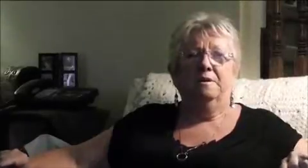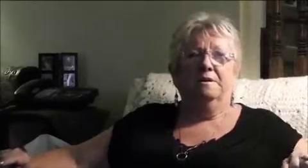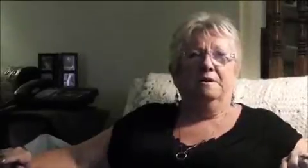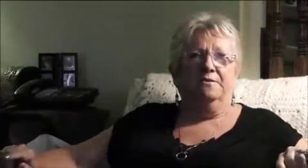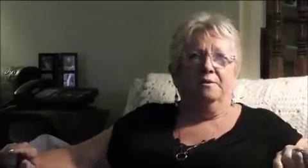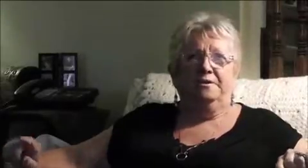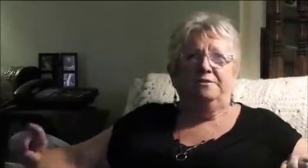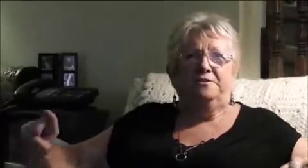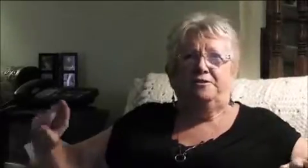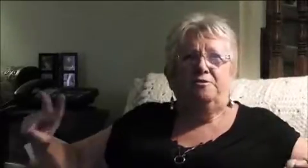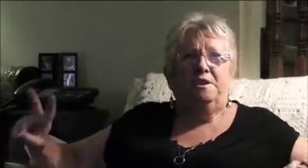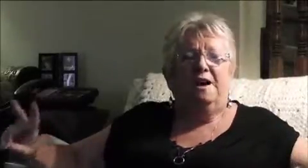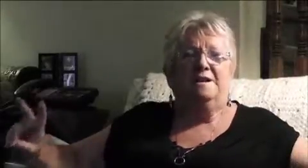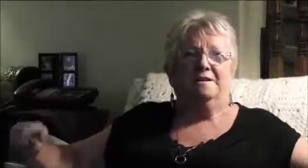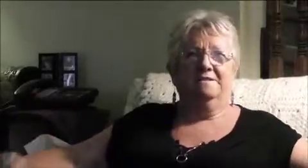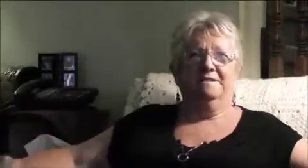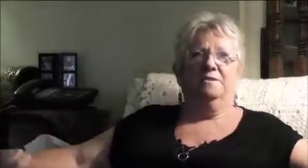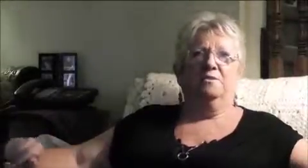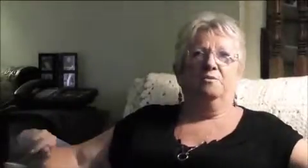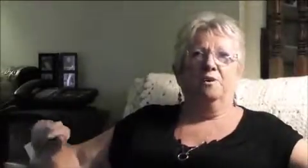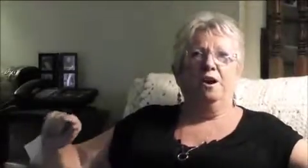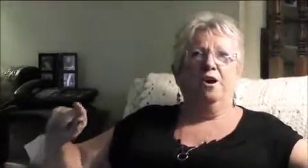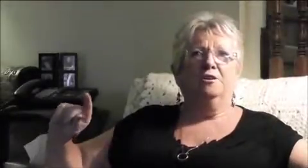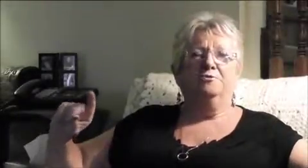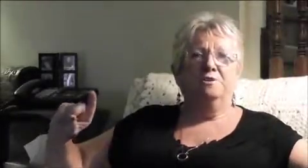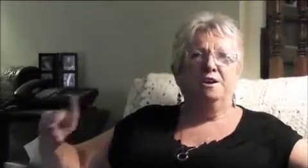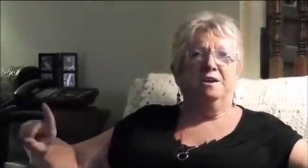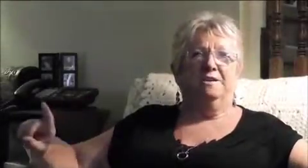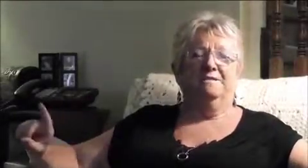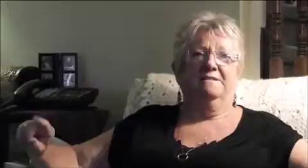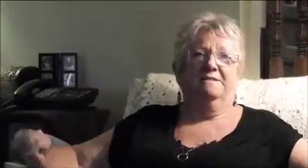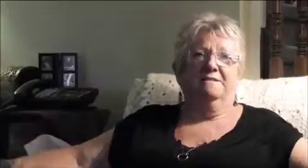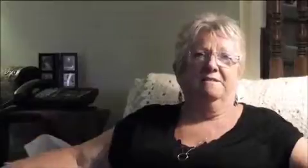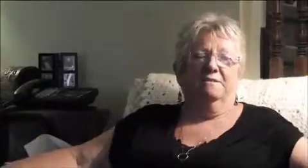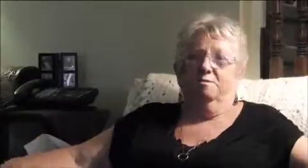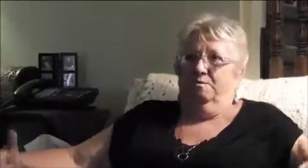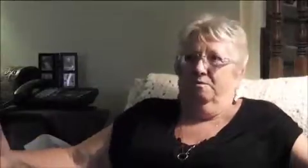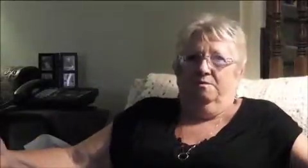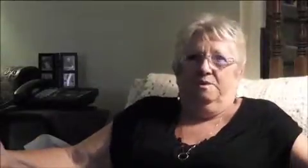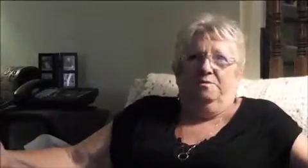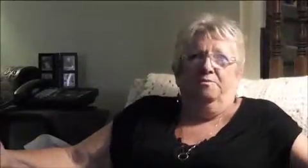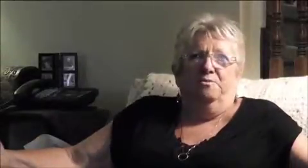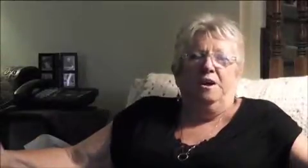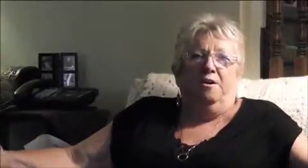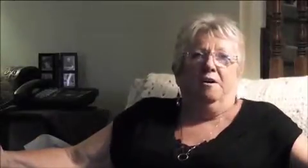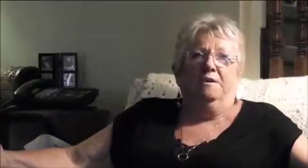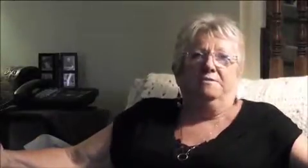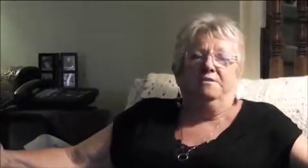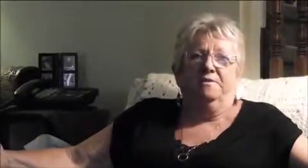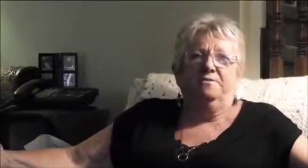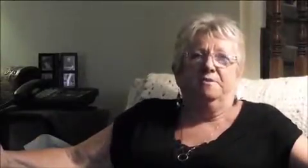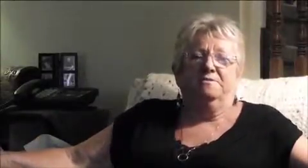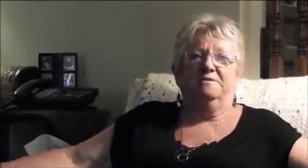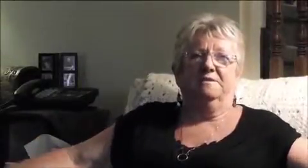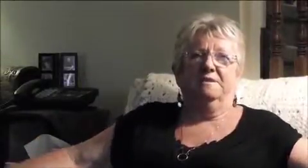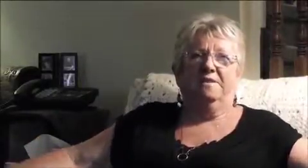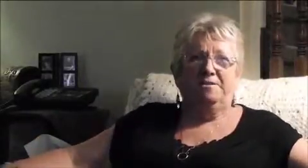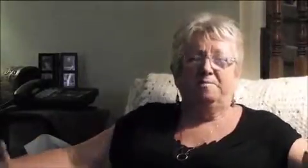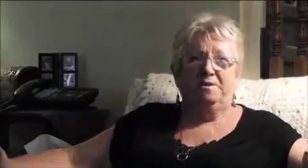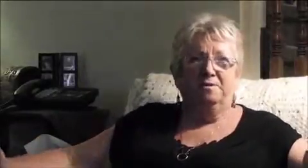people, there isn't two alike. We are unique with who we are as